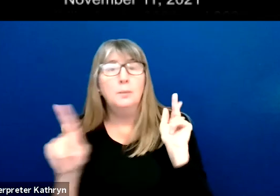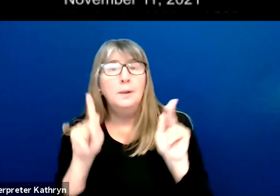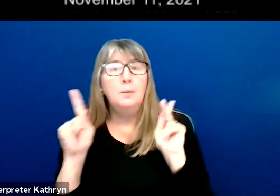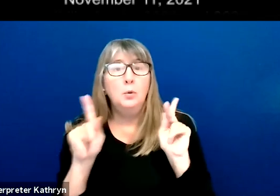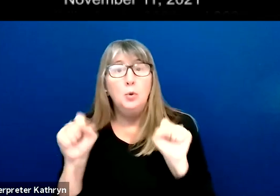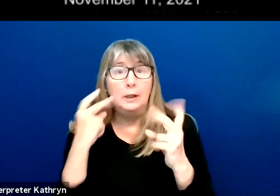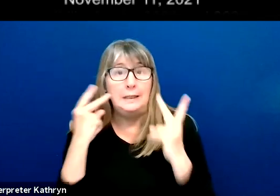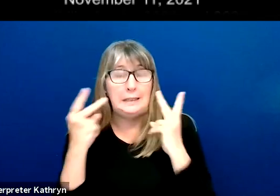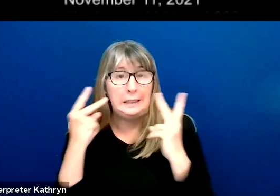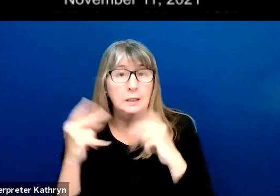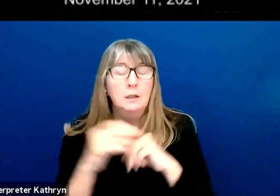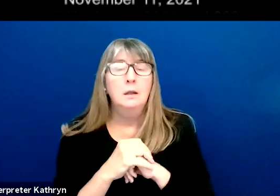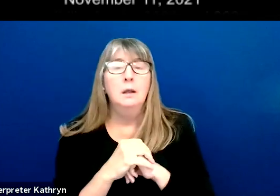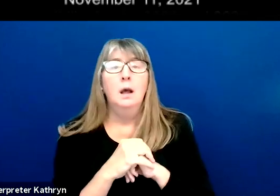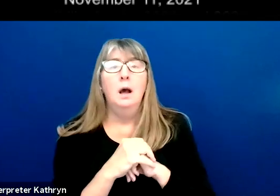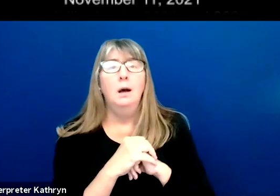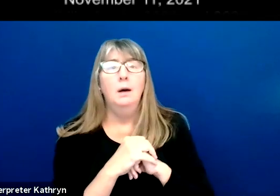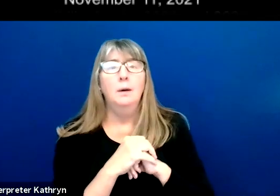see.